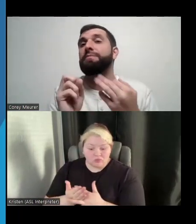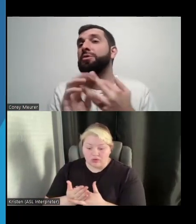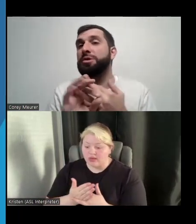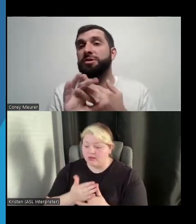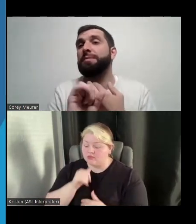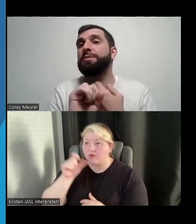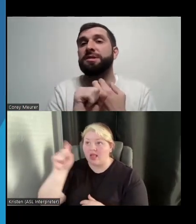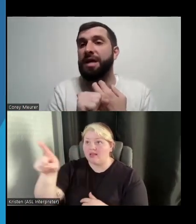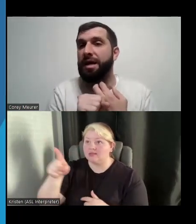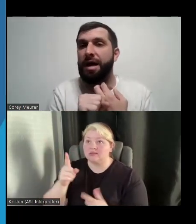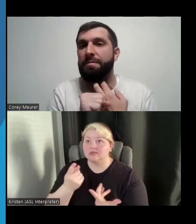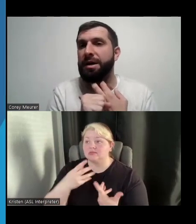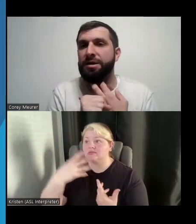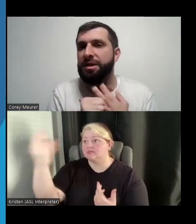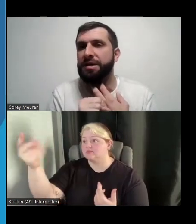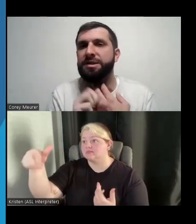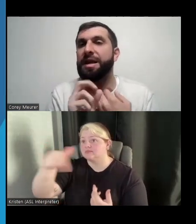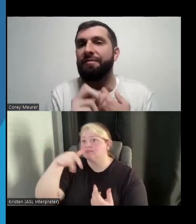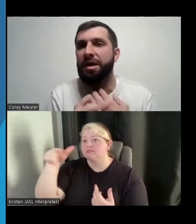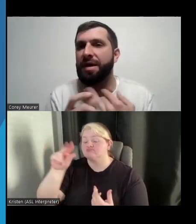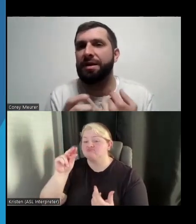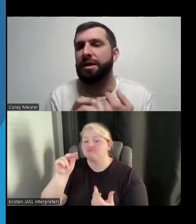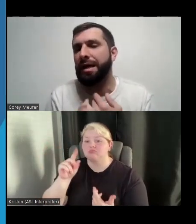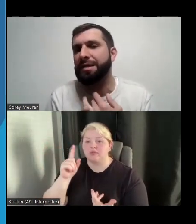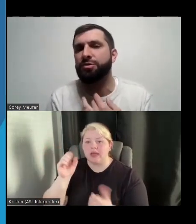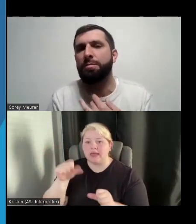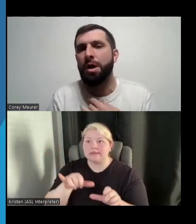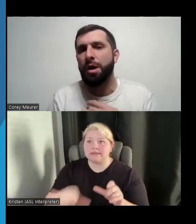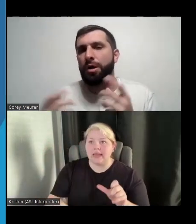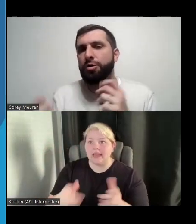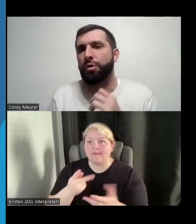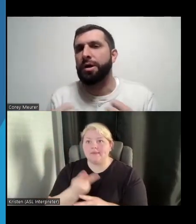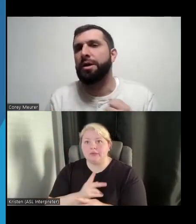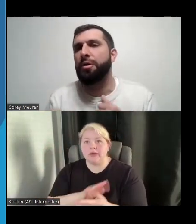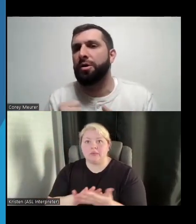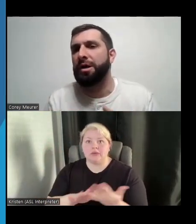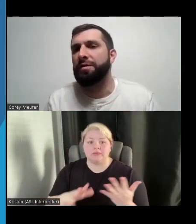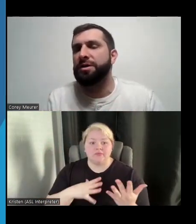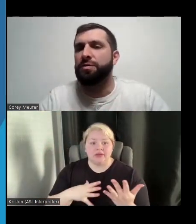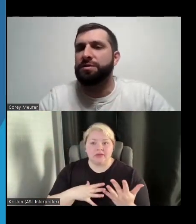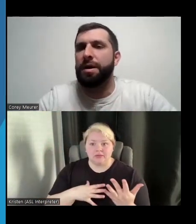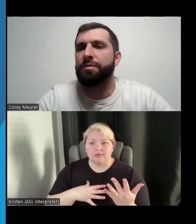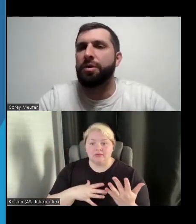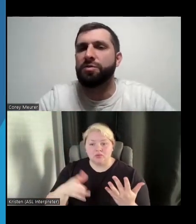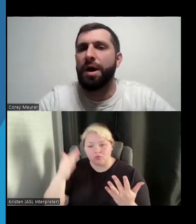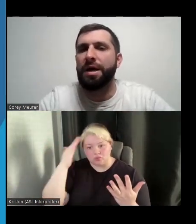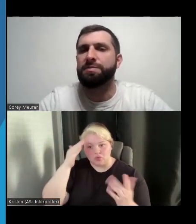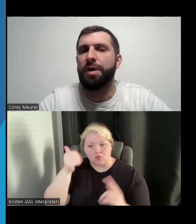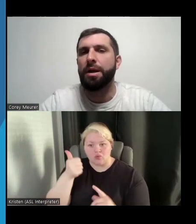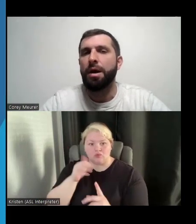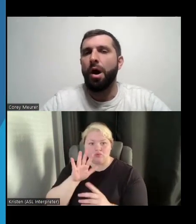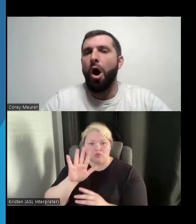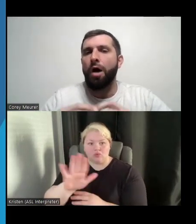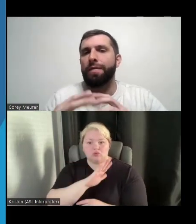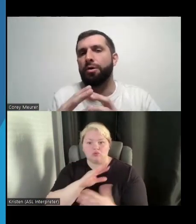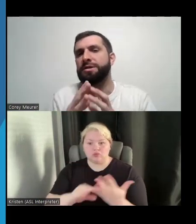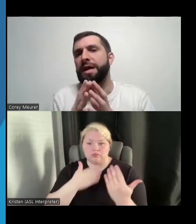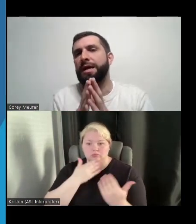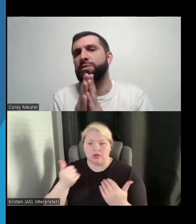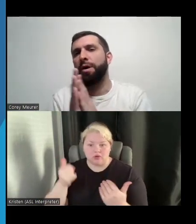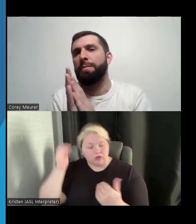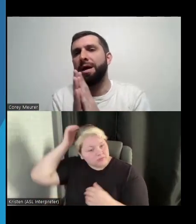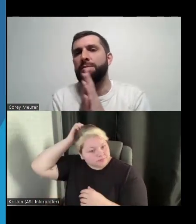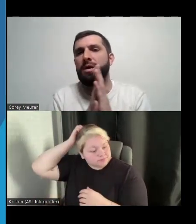asked to get up. They're usually able to stay and kind of manage things and navigate that in the classroom. You're going to know your individuals better in those ways. But on